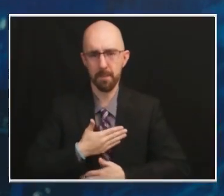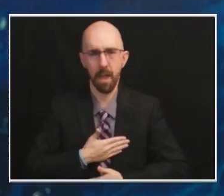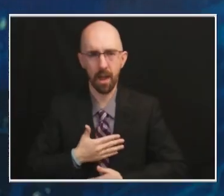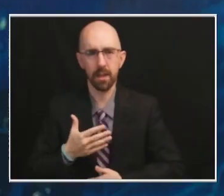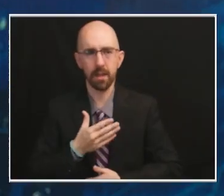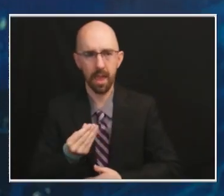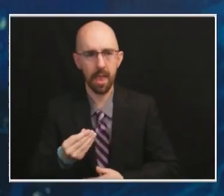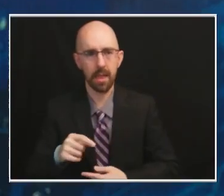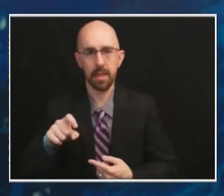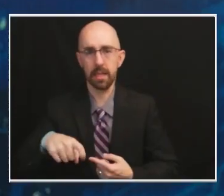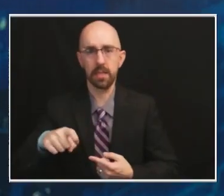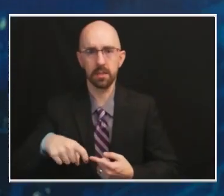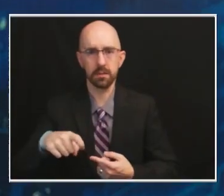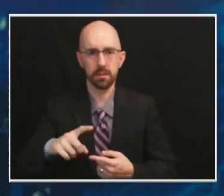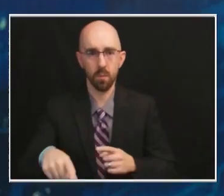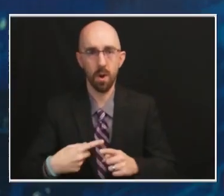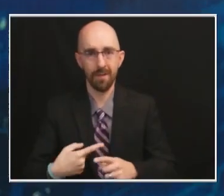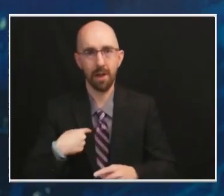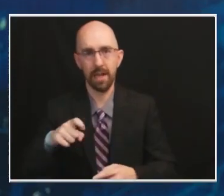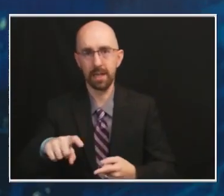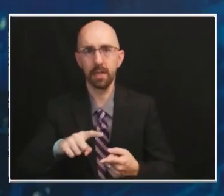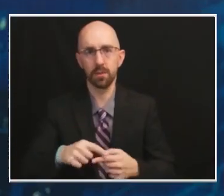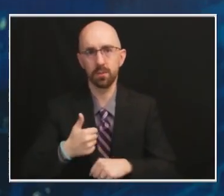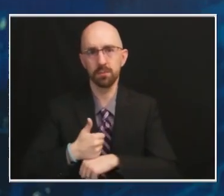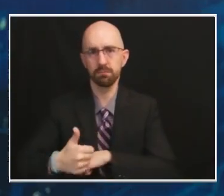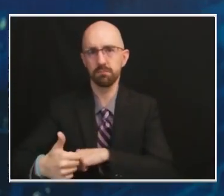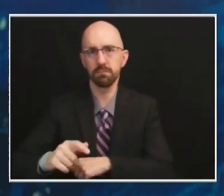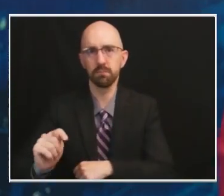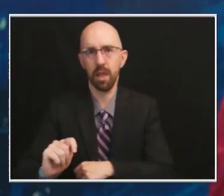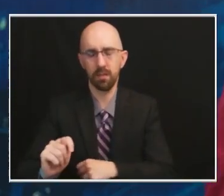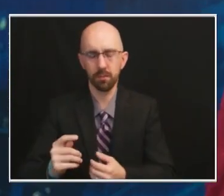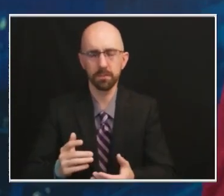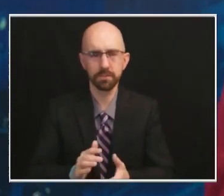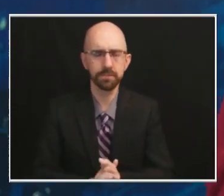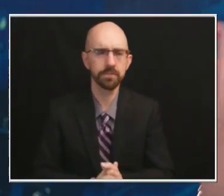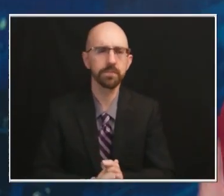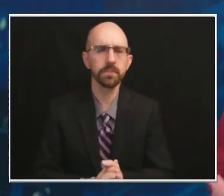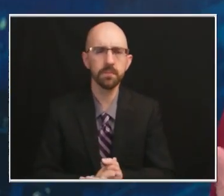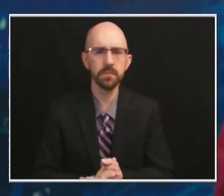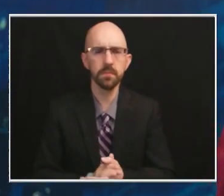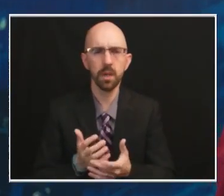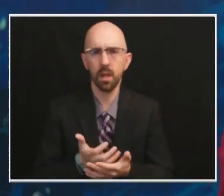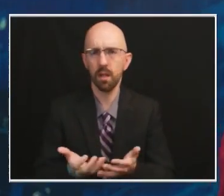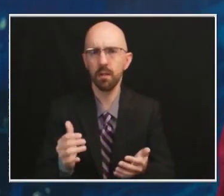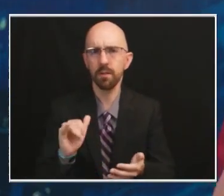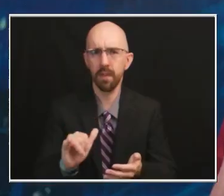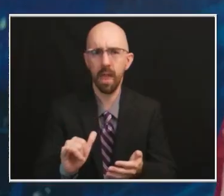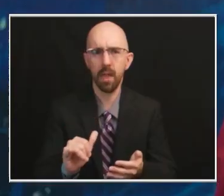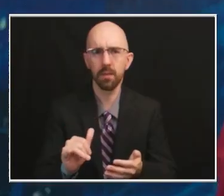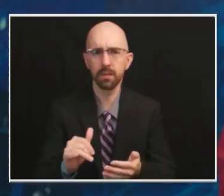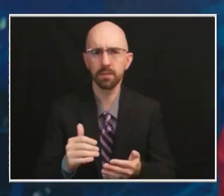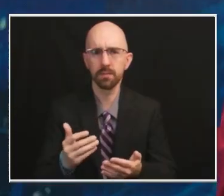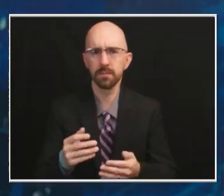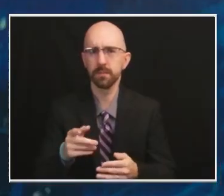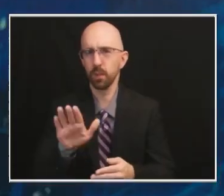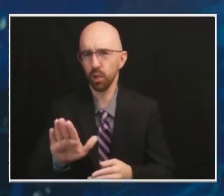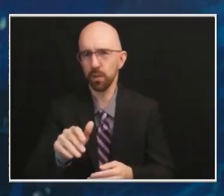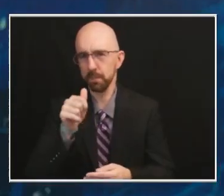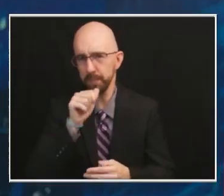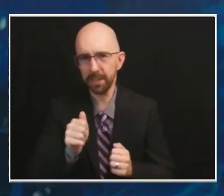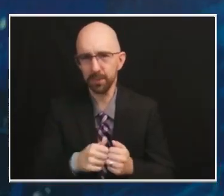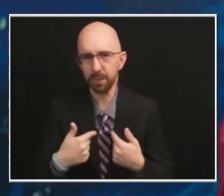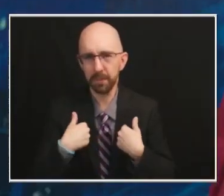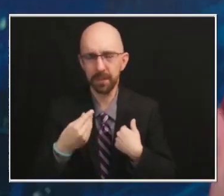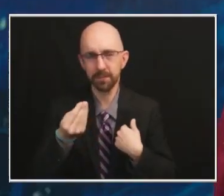need when I needed to go to the bathroom. So a lot of it was her being very patient with me and telling me, you can